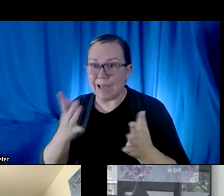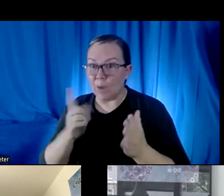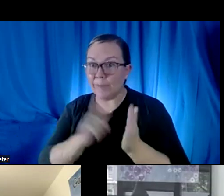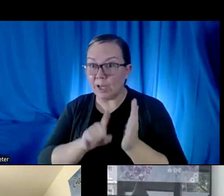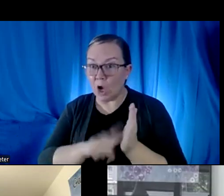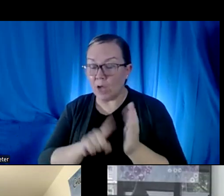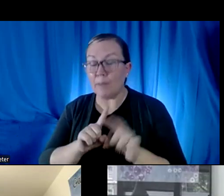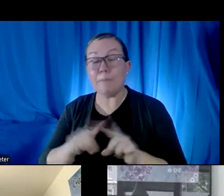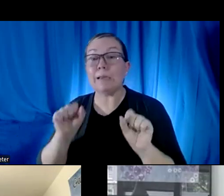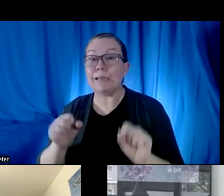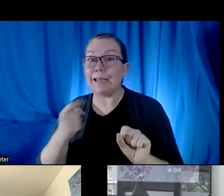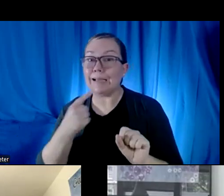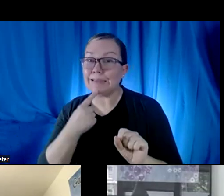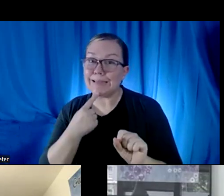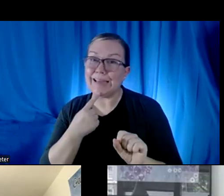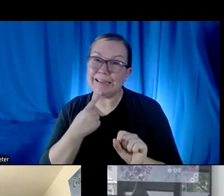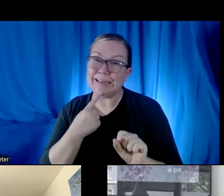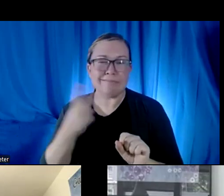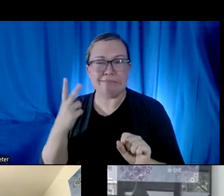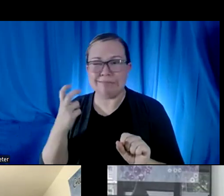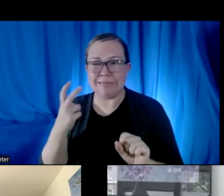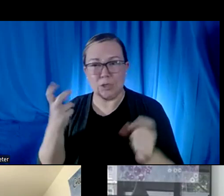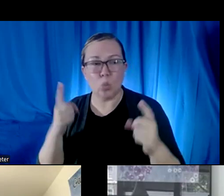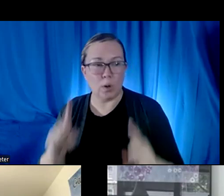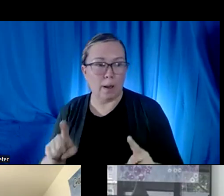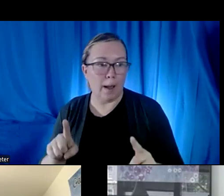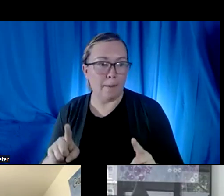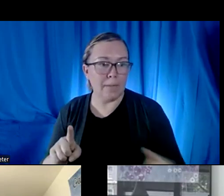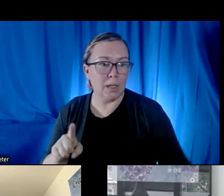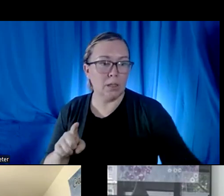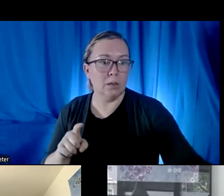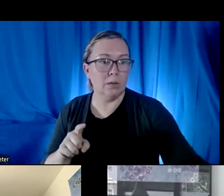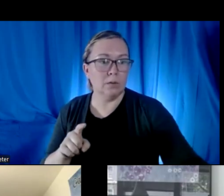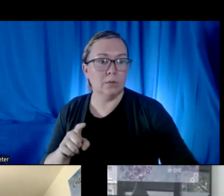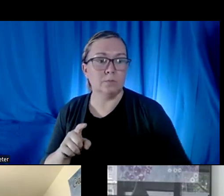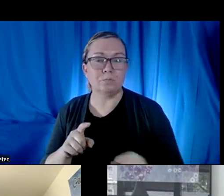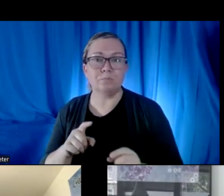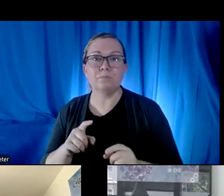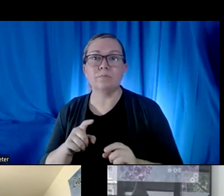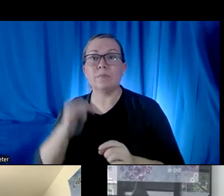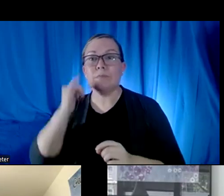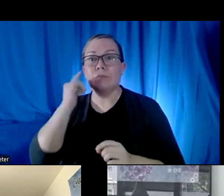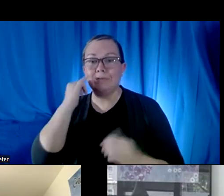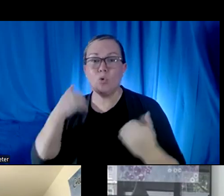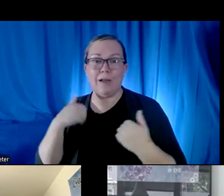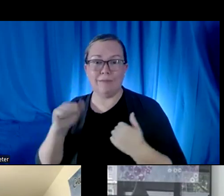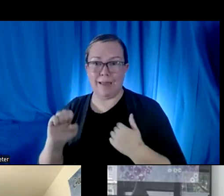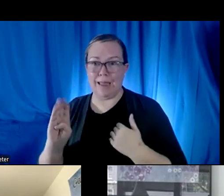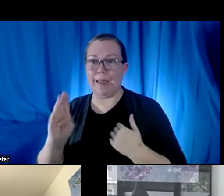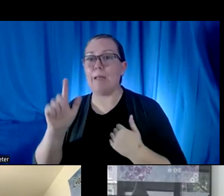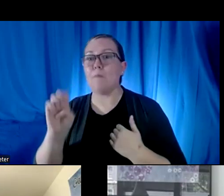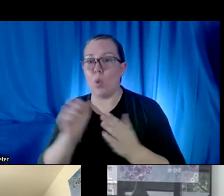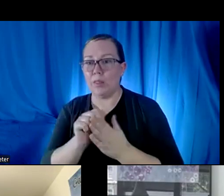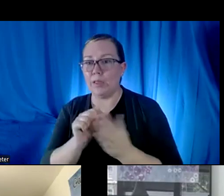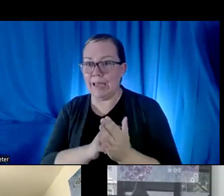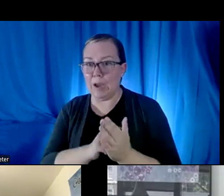is that it is probably unlikely that you're going to get audited based on using an ABLE account. That we haven't heard of that happening.